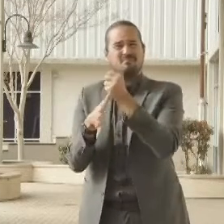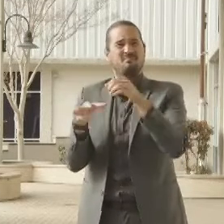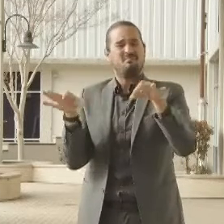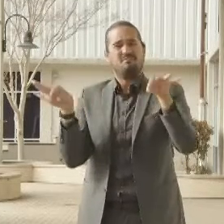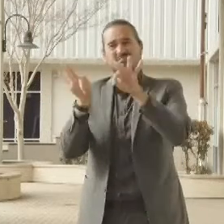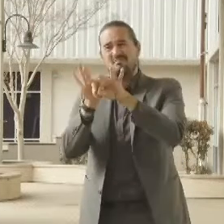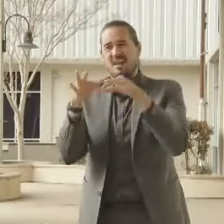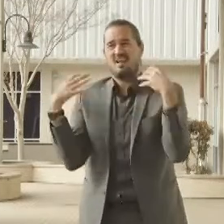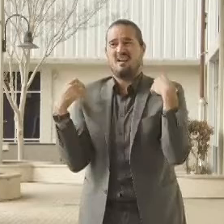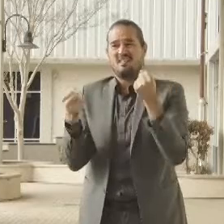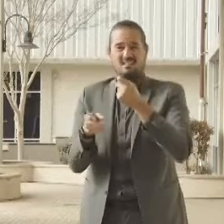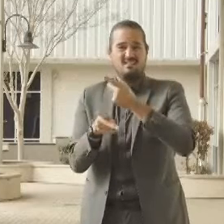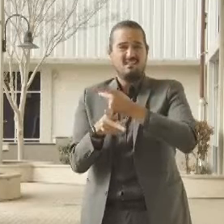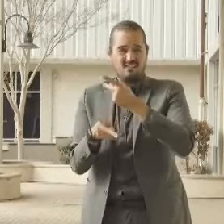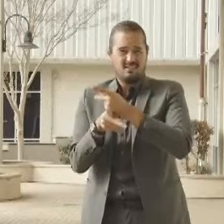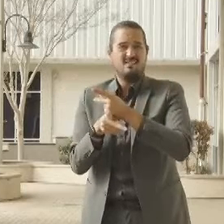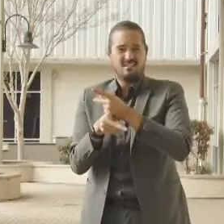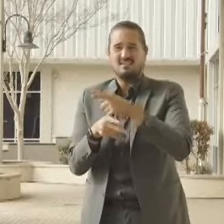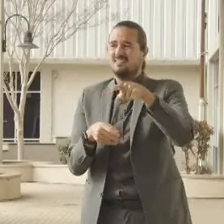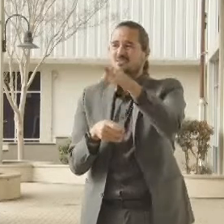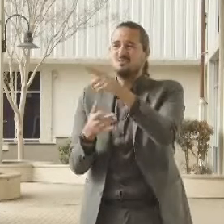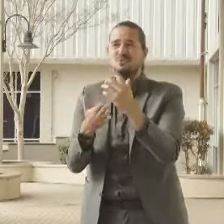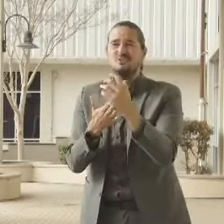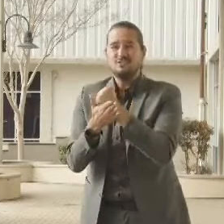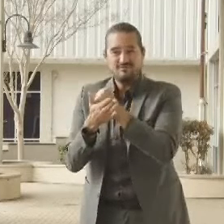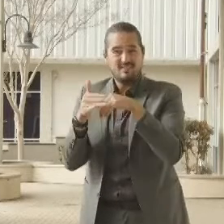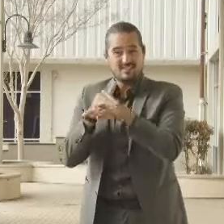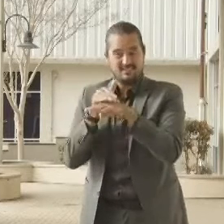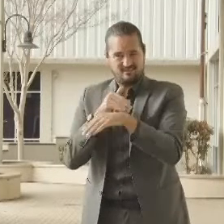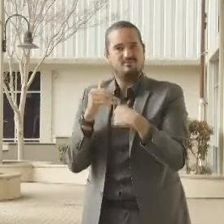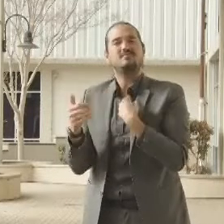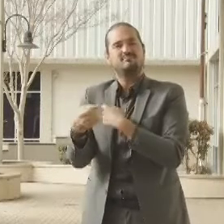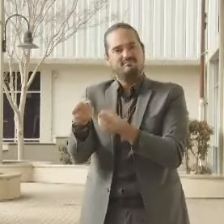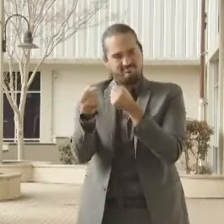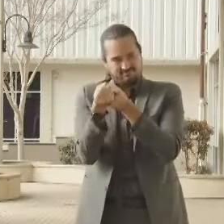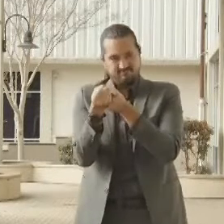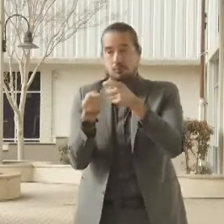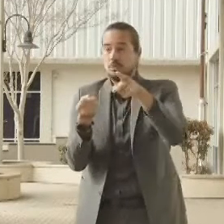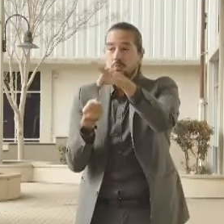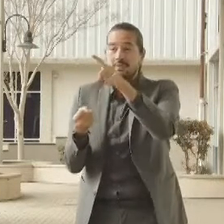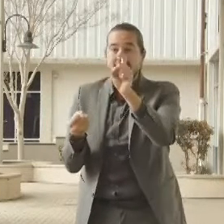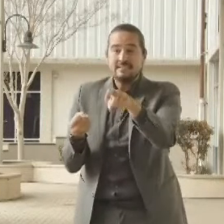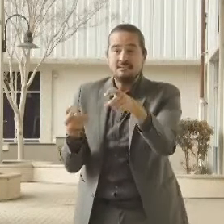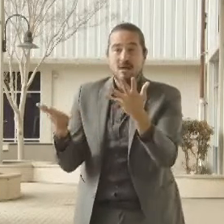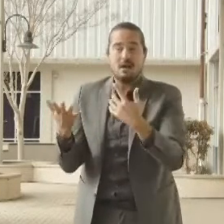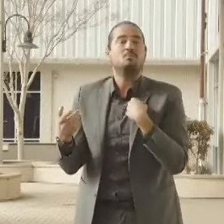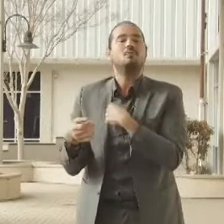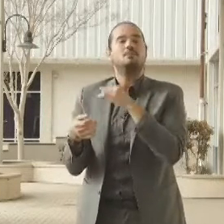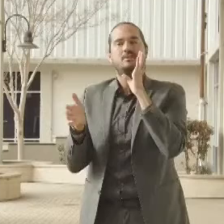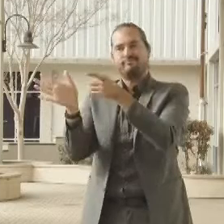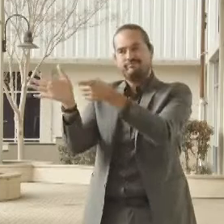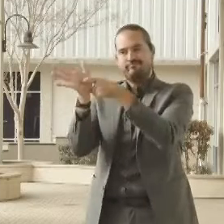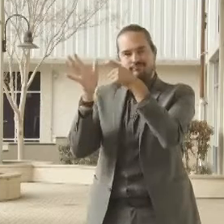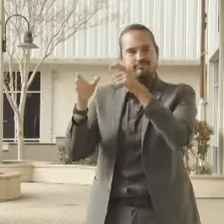one piece of that is COVID-19 testing. And we will follow up, including follow up with implementation of